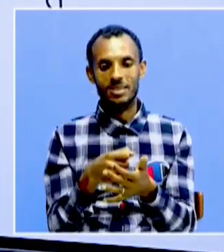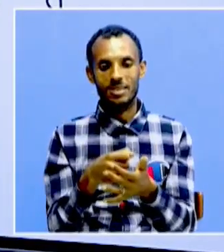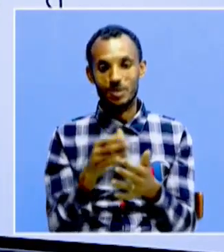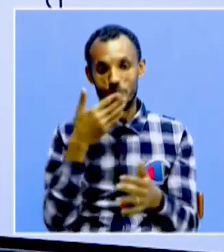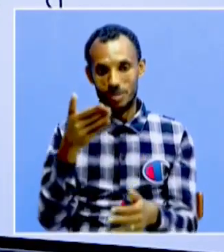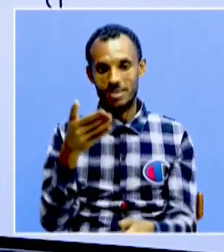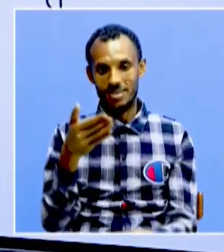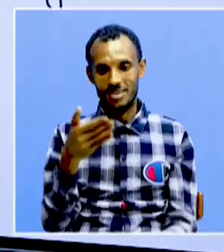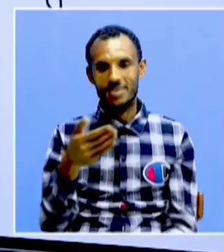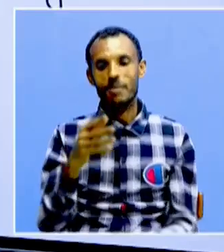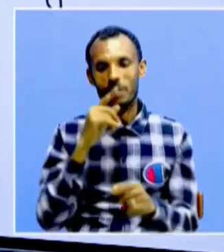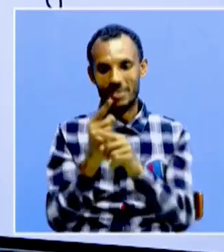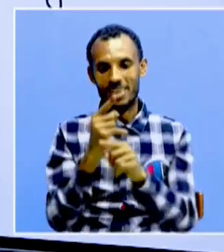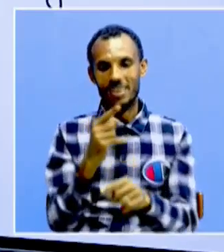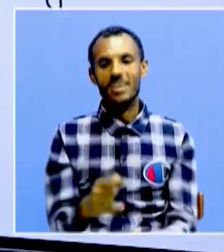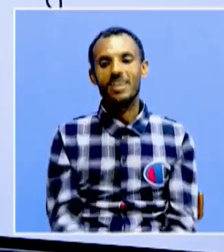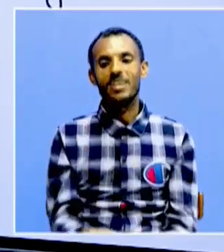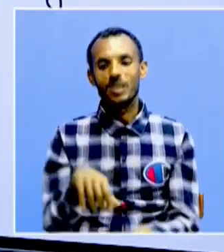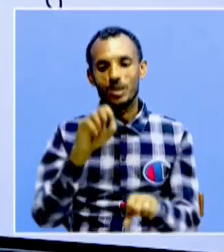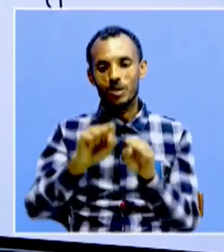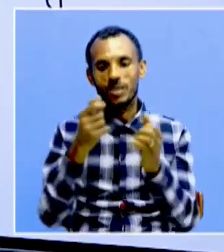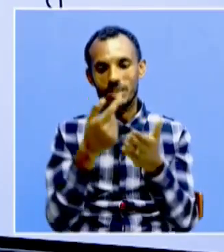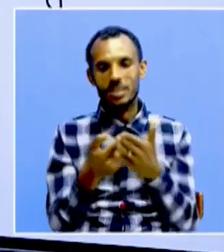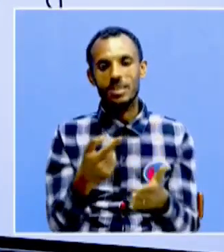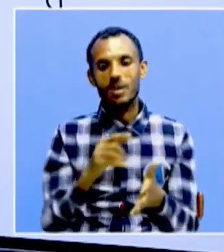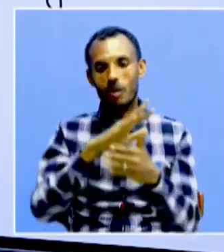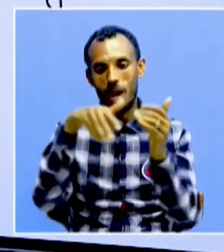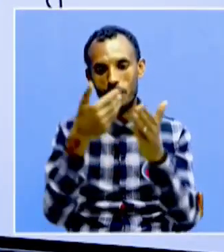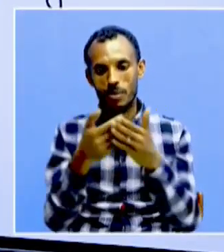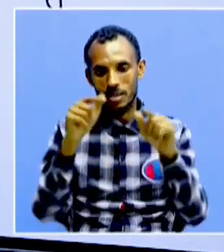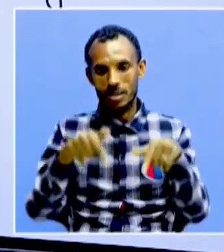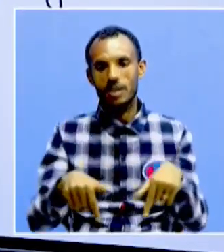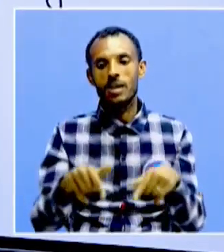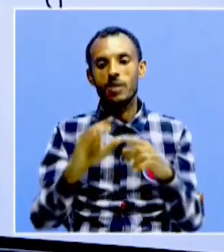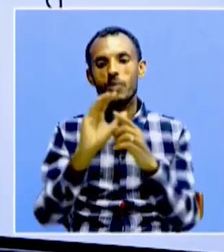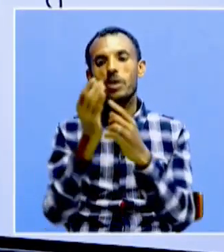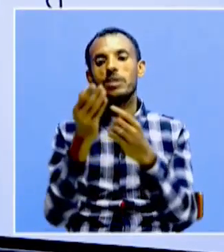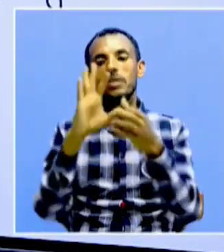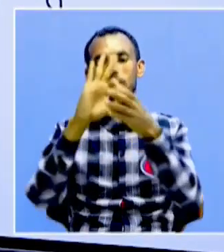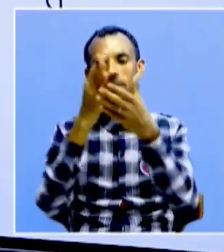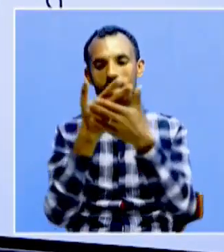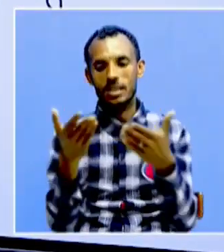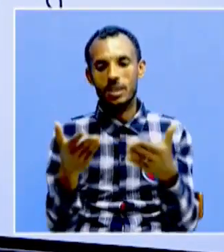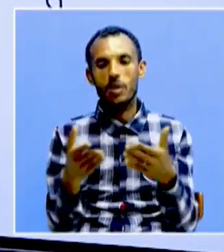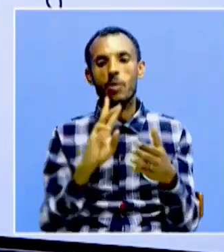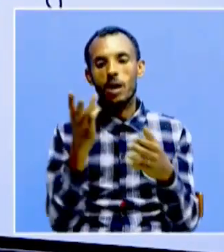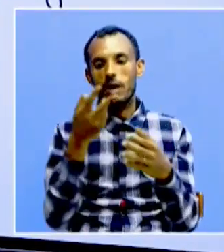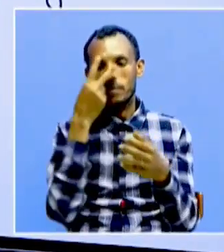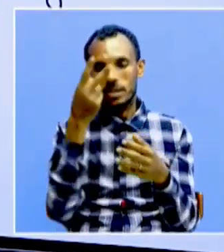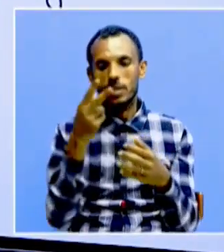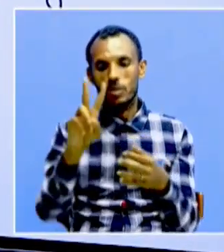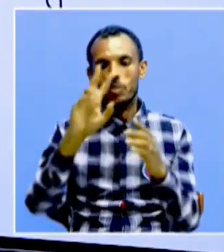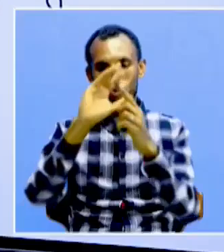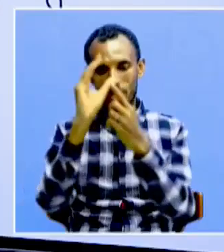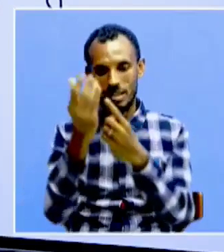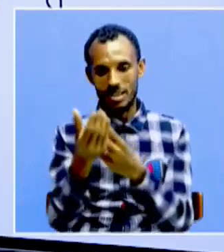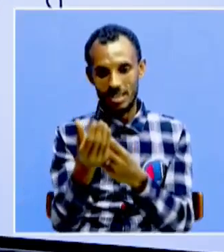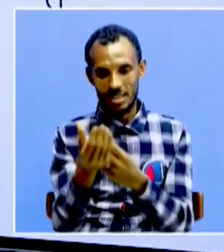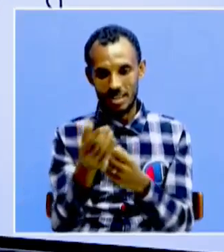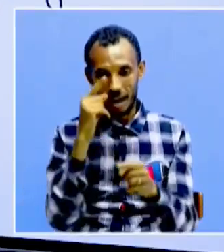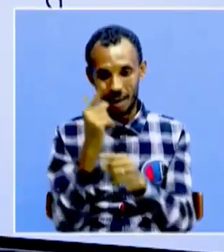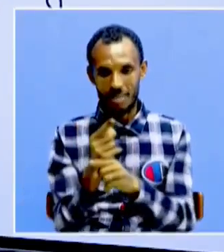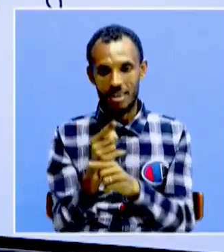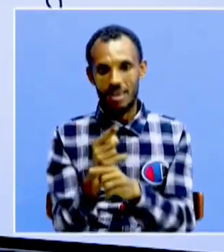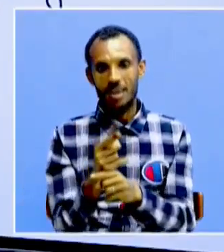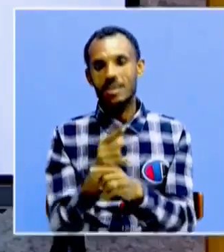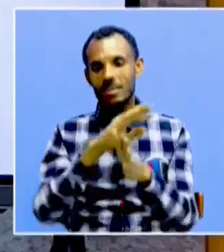good. Perfect. So this is all about the conditional sentence. So far we have seen 2 conditionals, right?